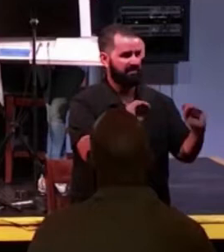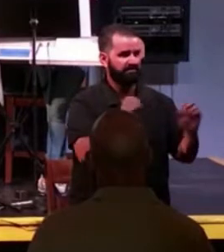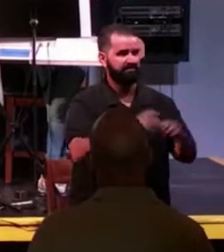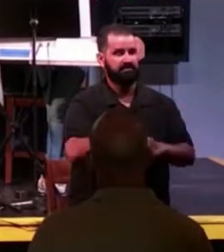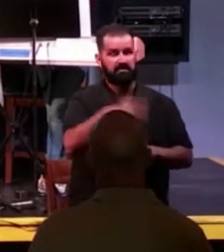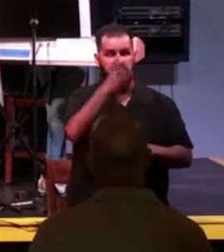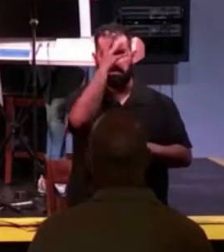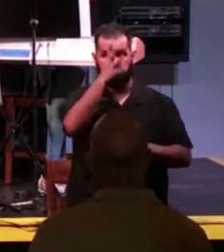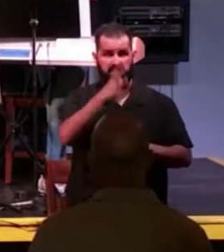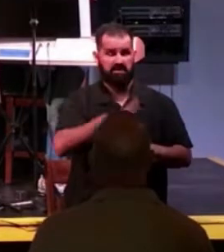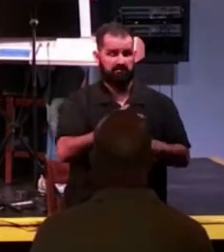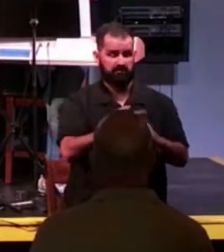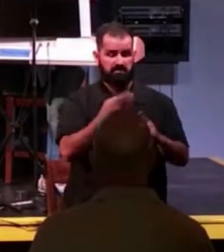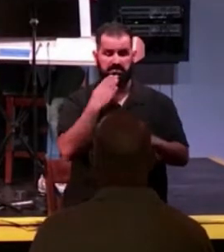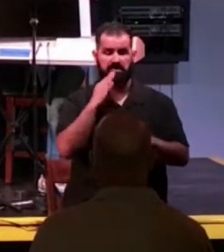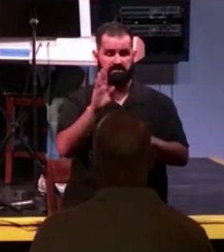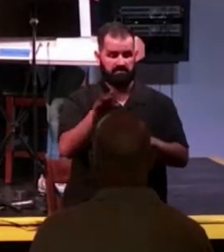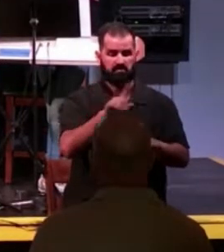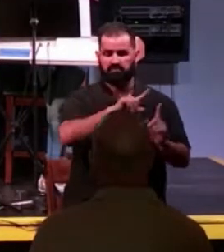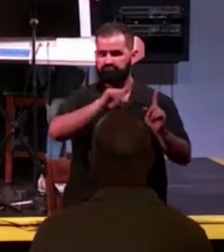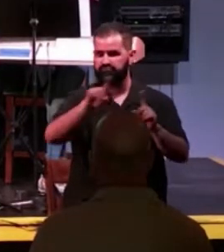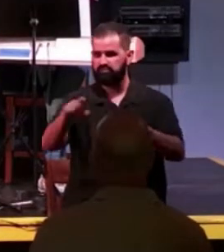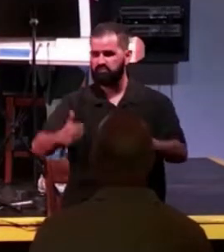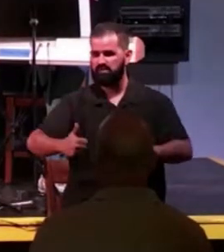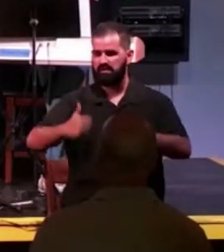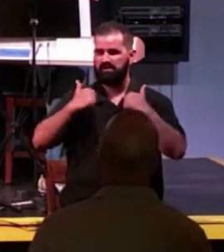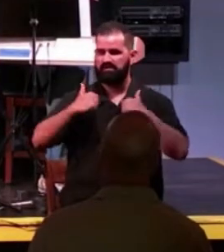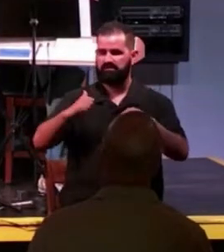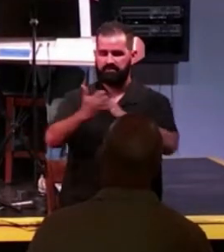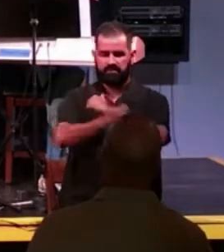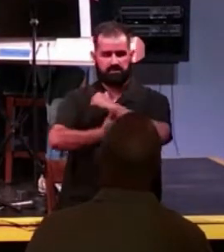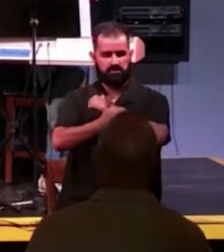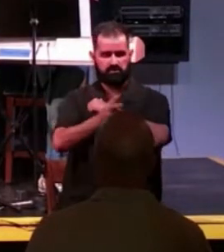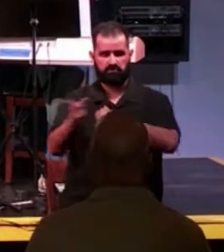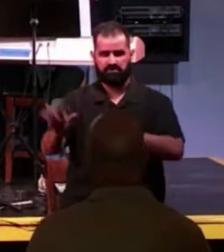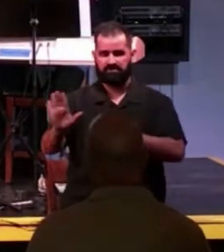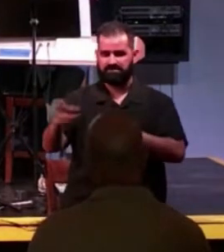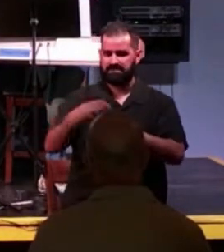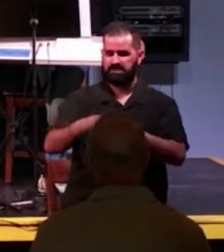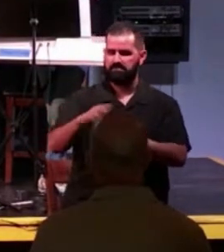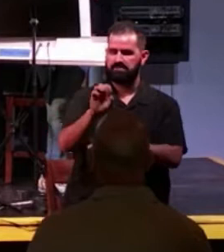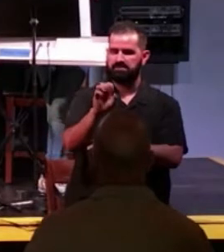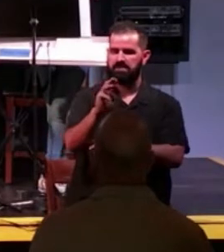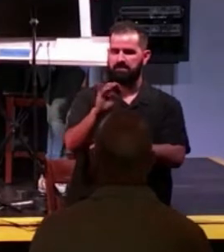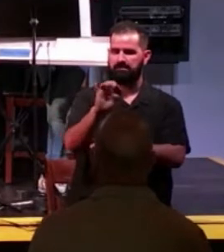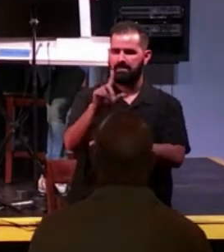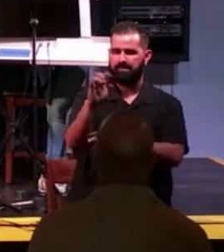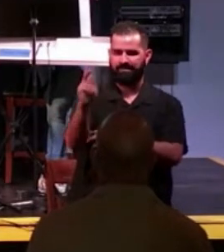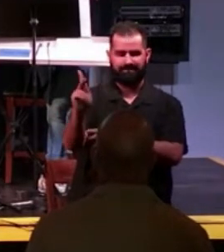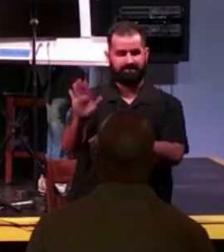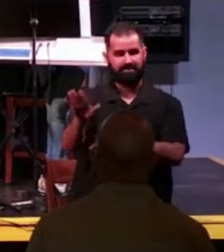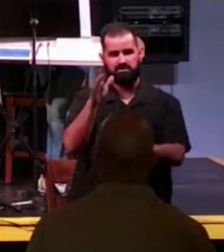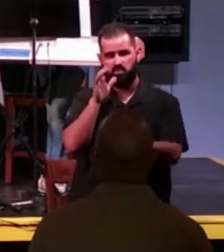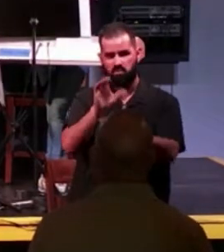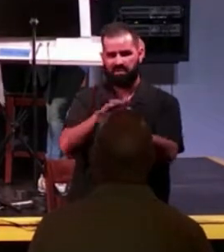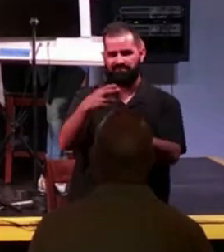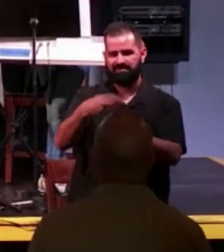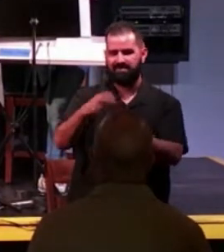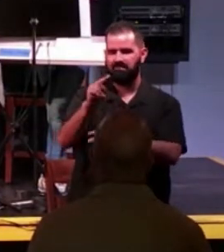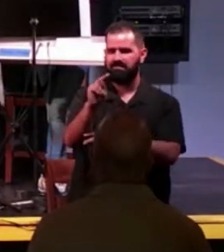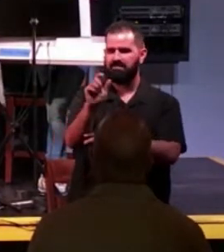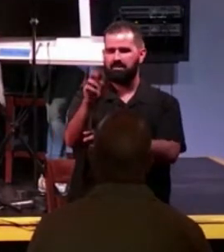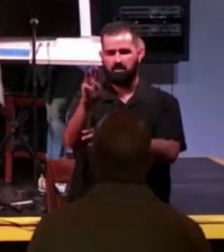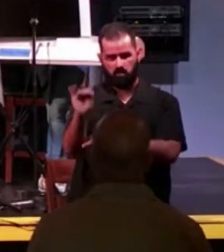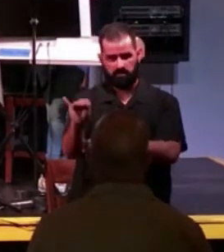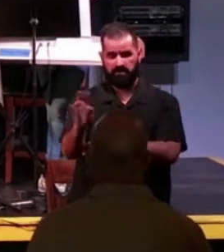went to live for a while in the country of Moab. The man's name was Elimelech, his wife named Naomi. The